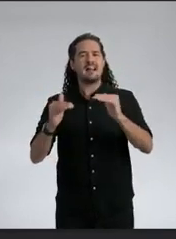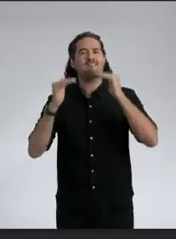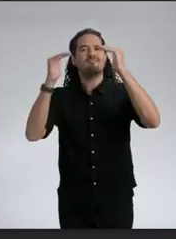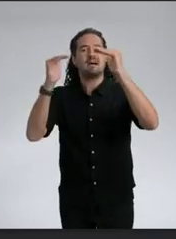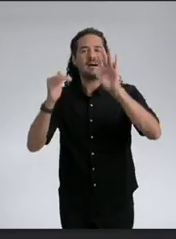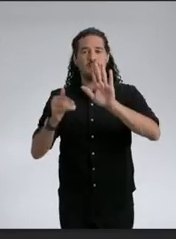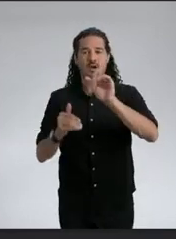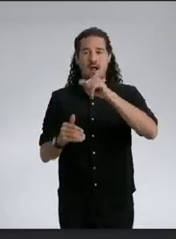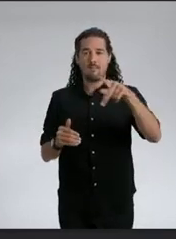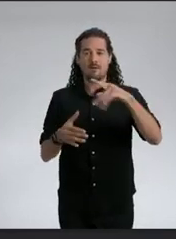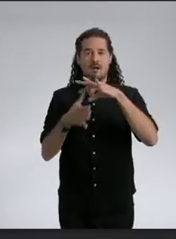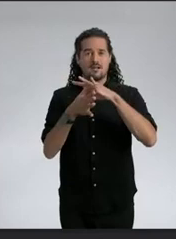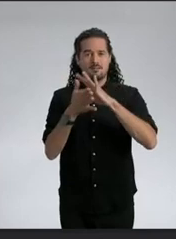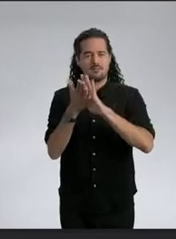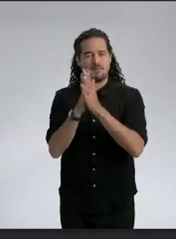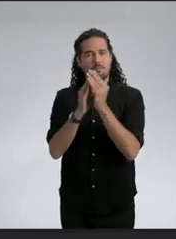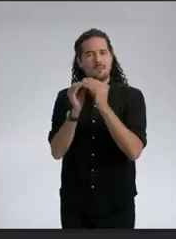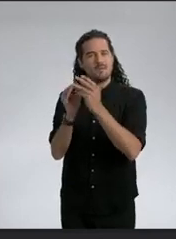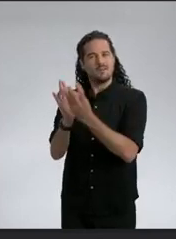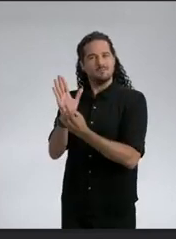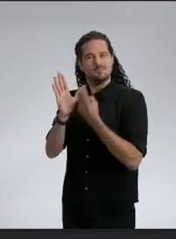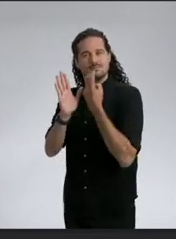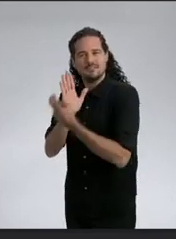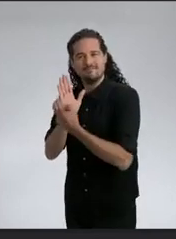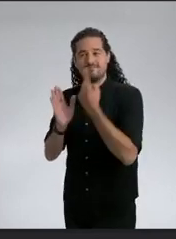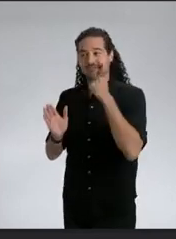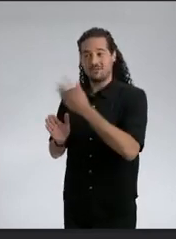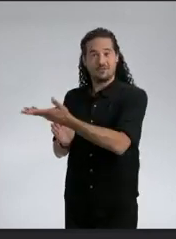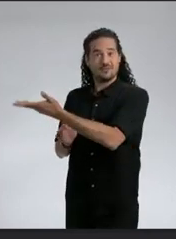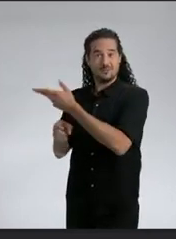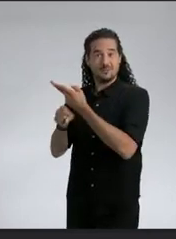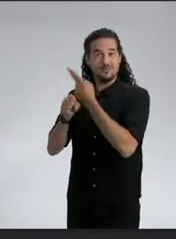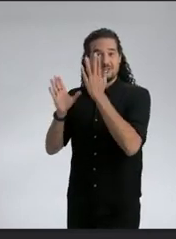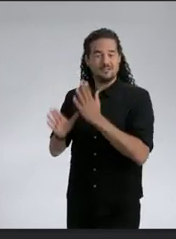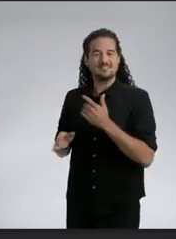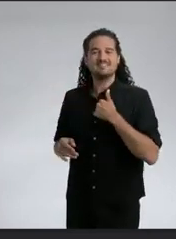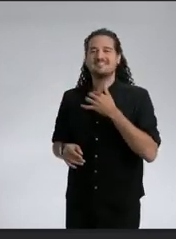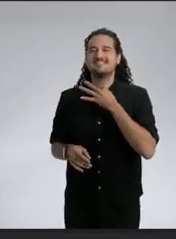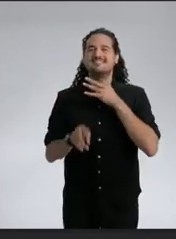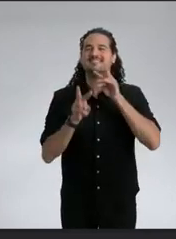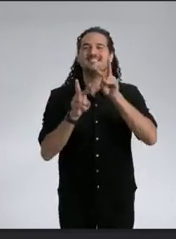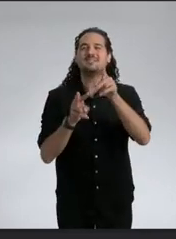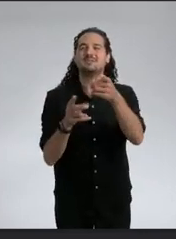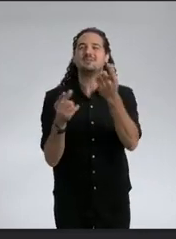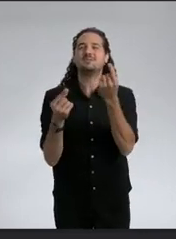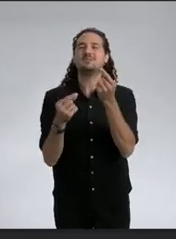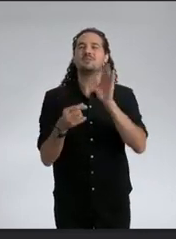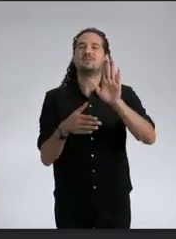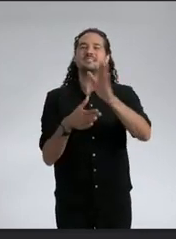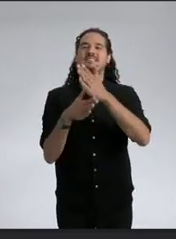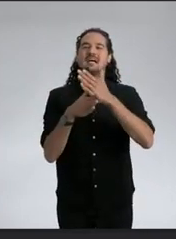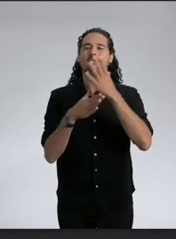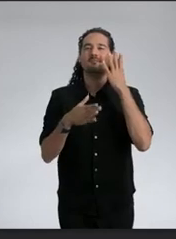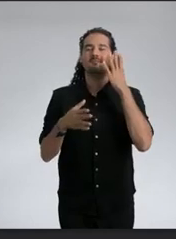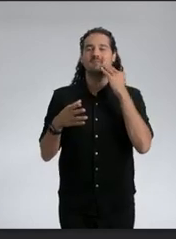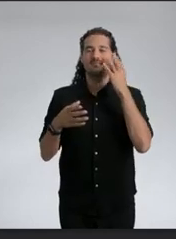more immersive experience for your users. We're eager to see the new shared experiences that you'll come up with using group